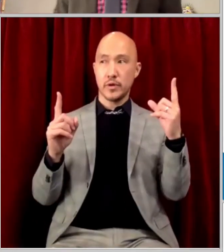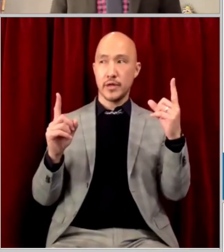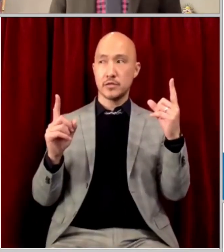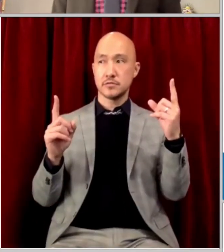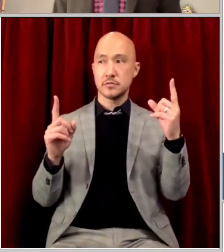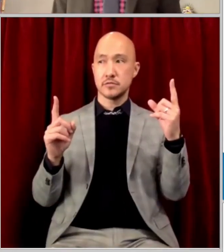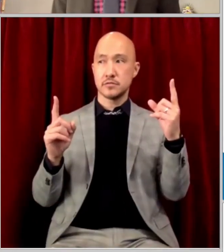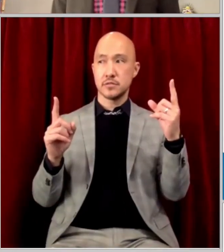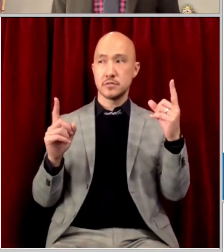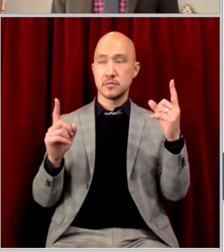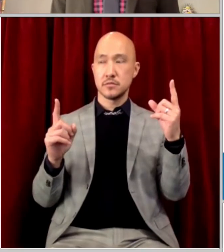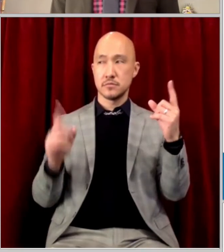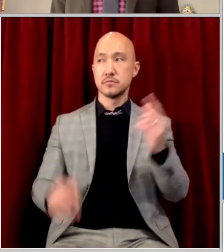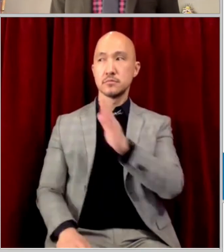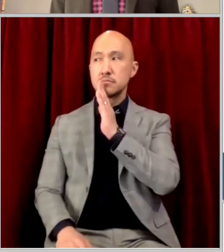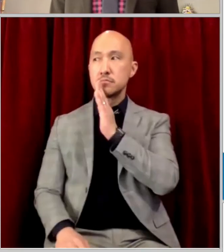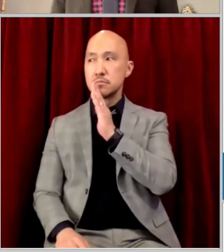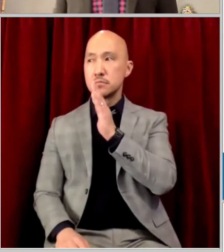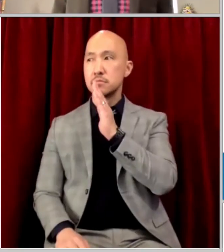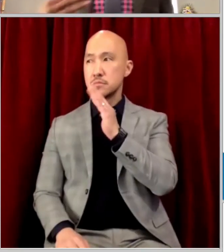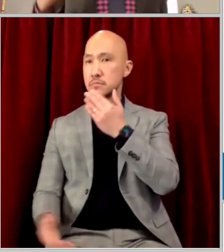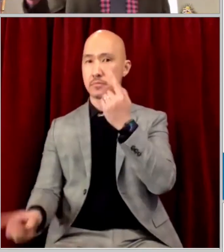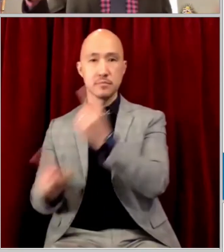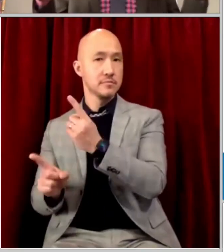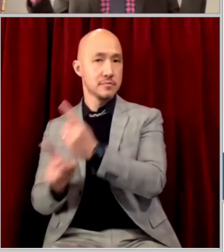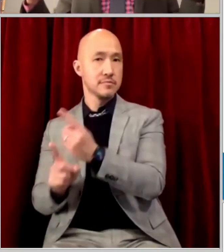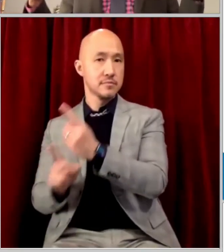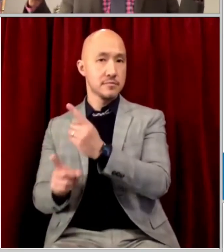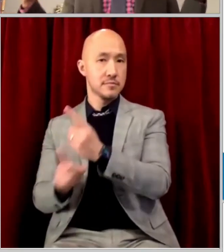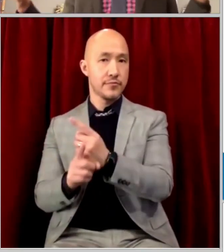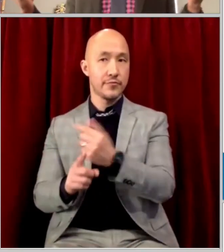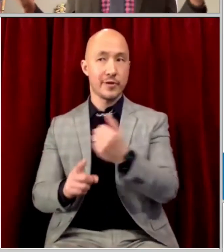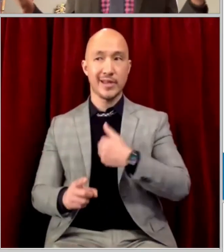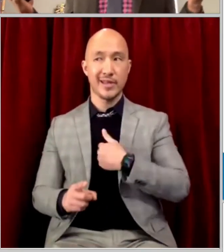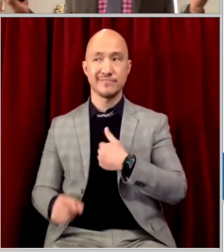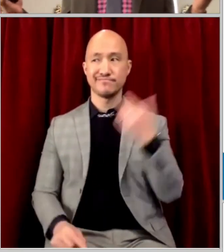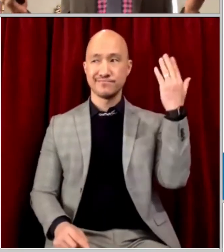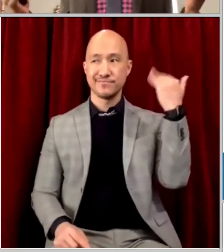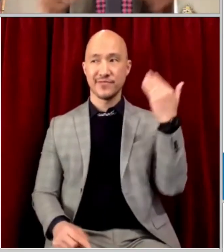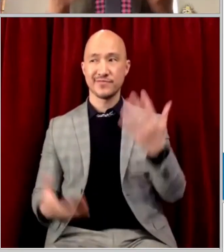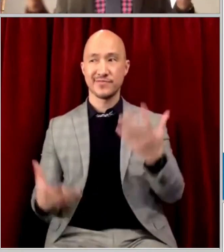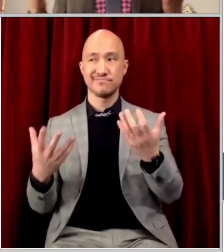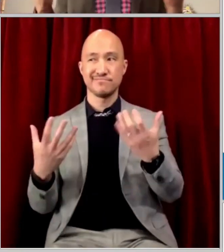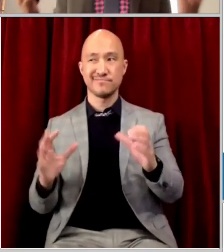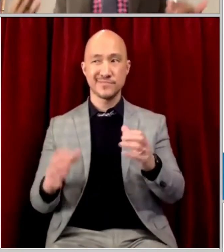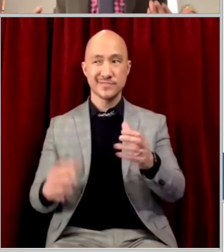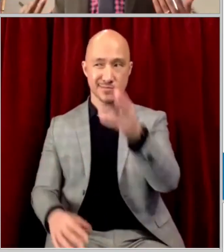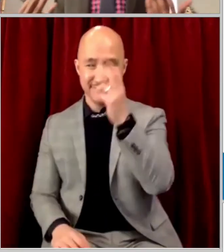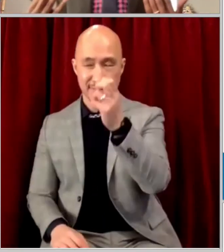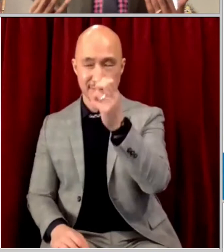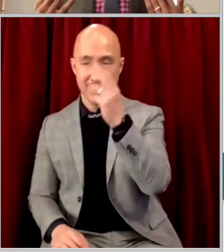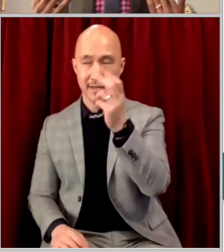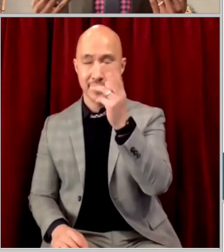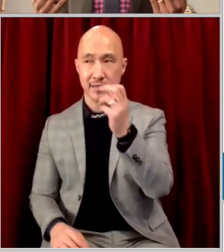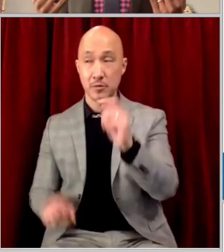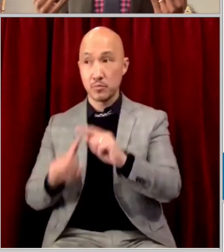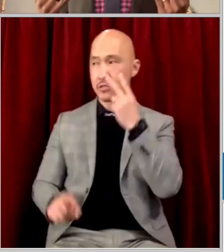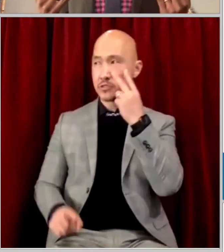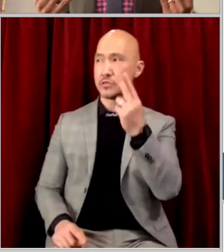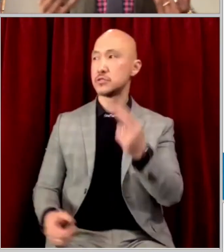I don't know how to tell him. And of course, for me, I'm like, whoa, I'm like, I just trying to keep myself out of trouble,